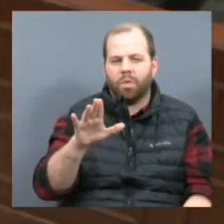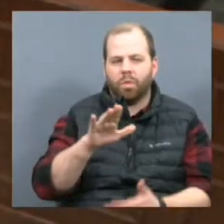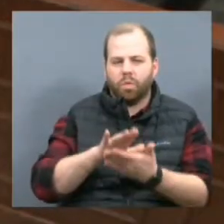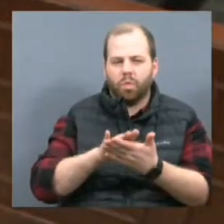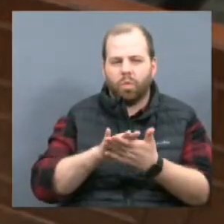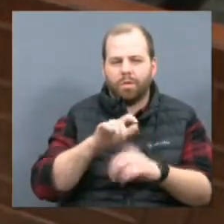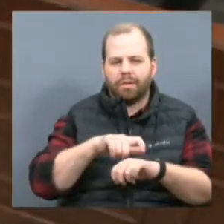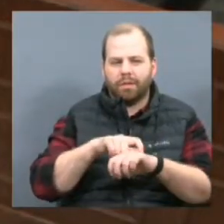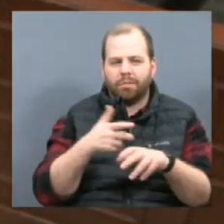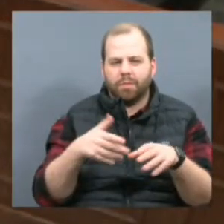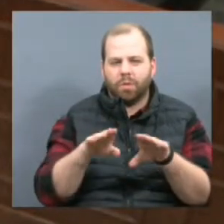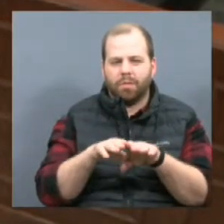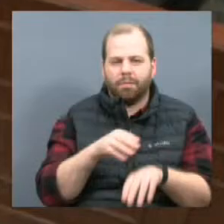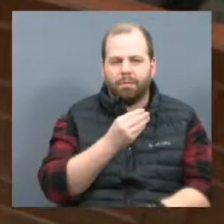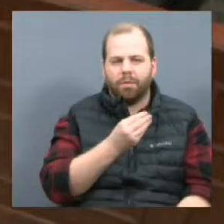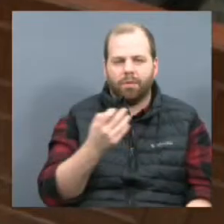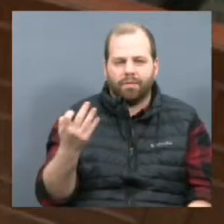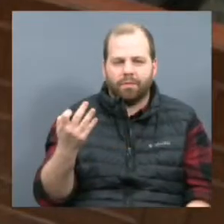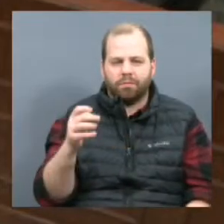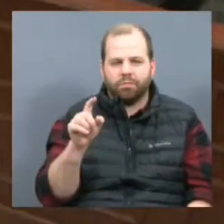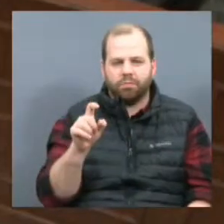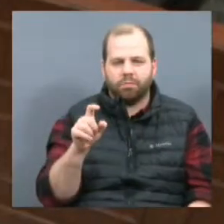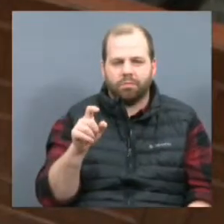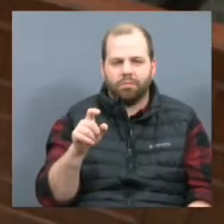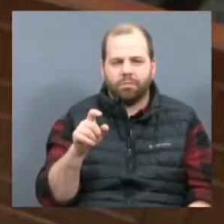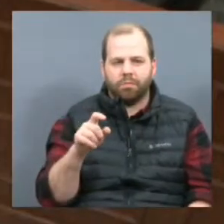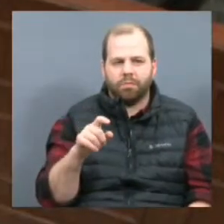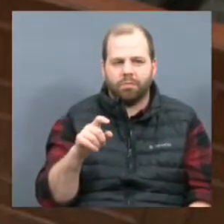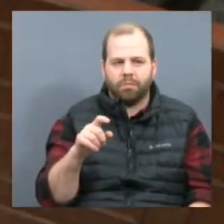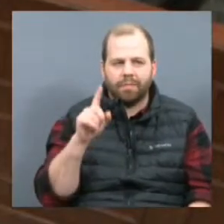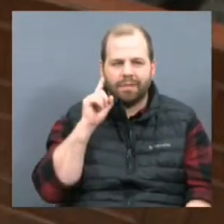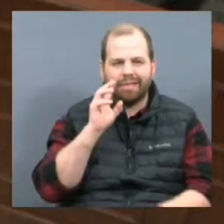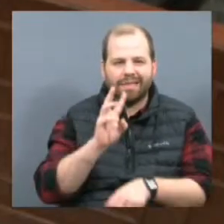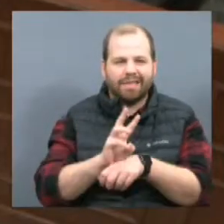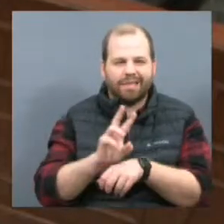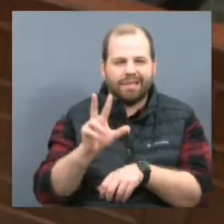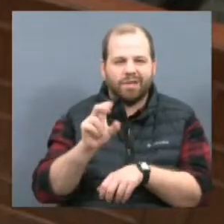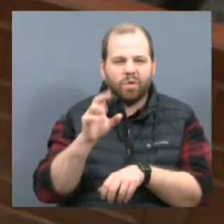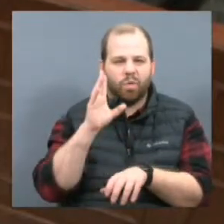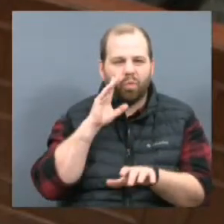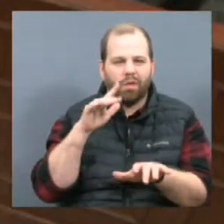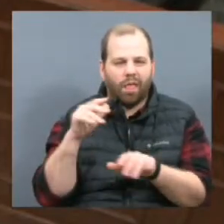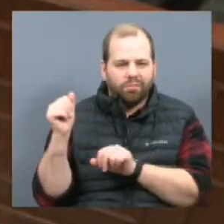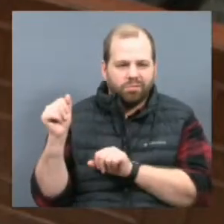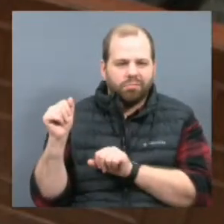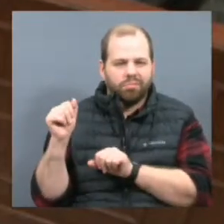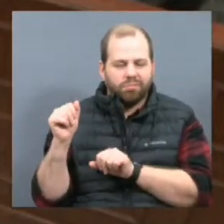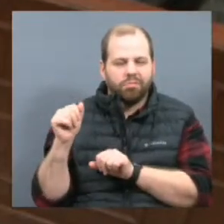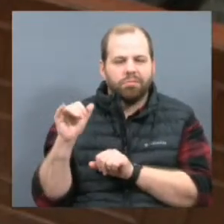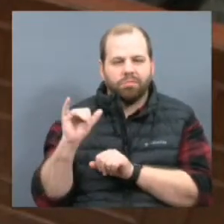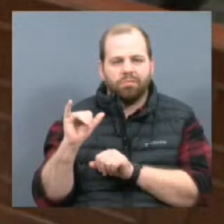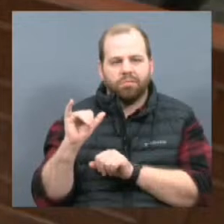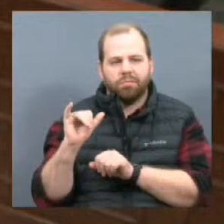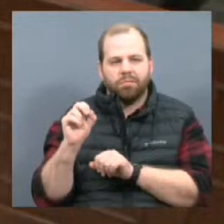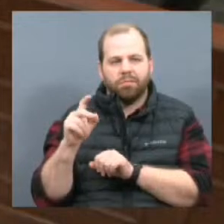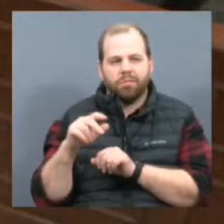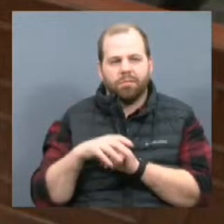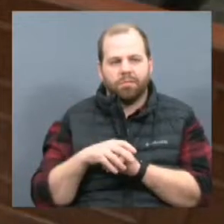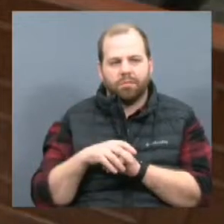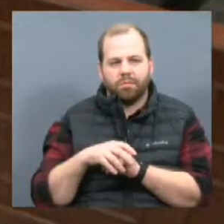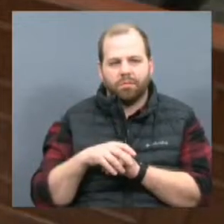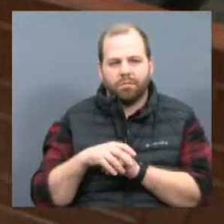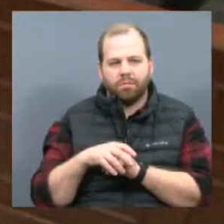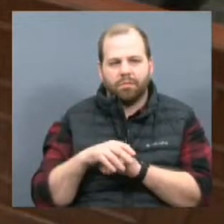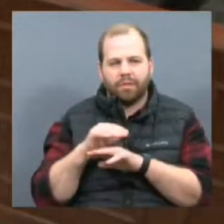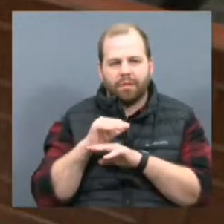your Monday through Friday? We're out of there about 6:30. About 6:30? Okay.